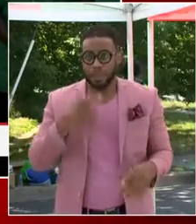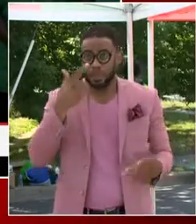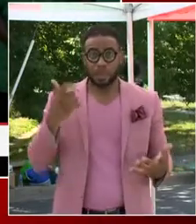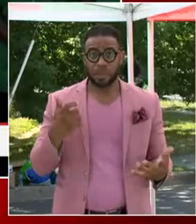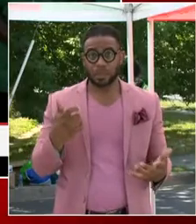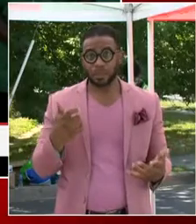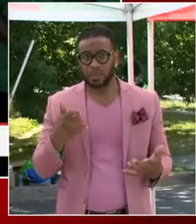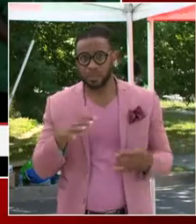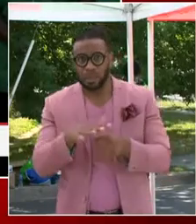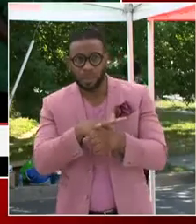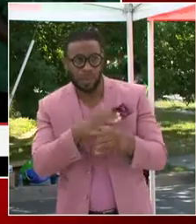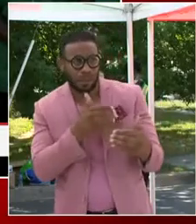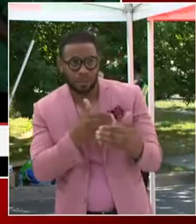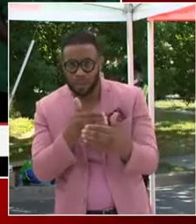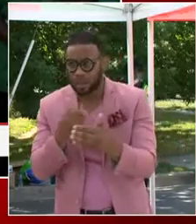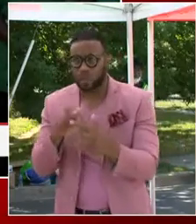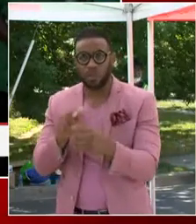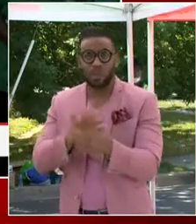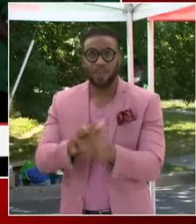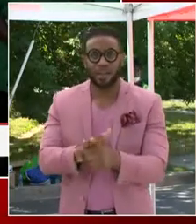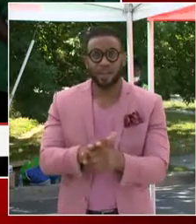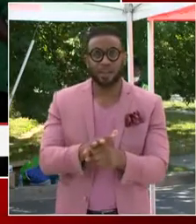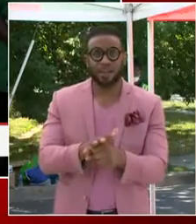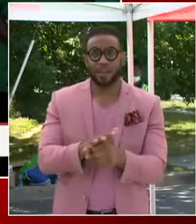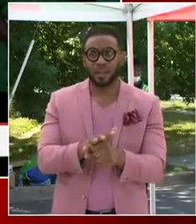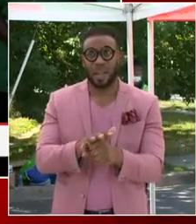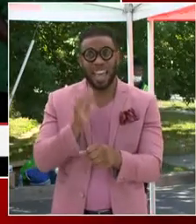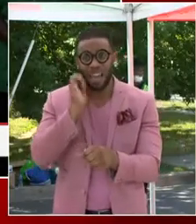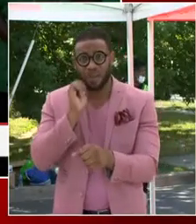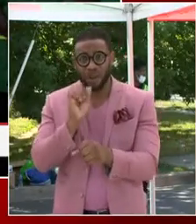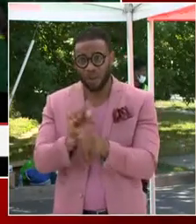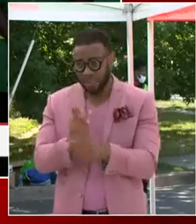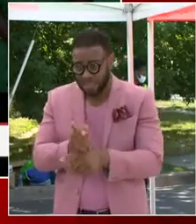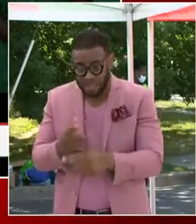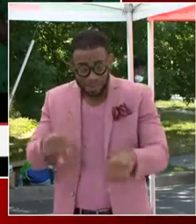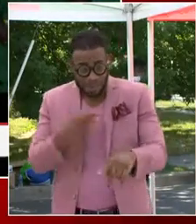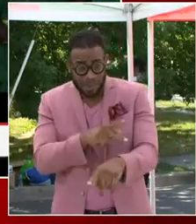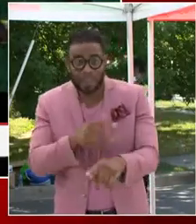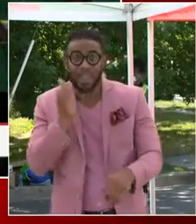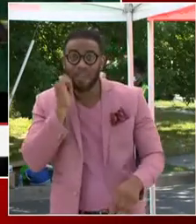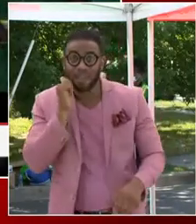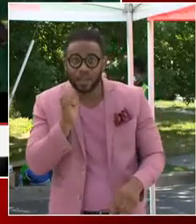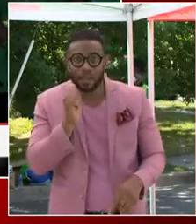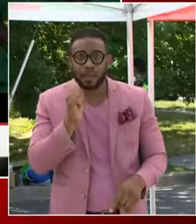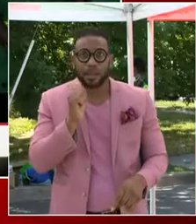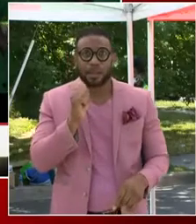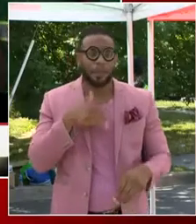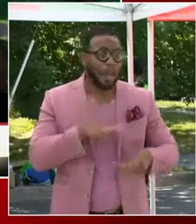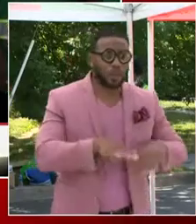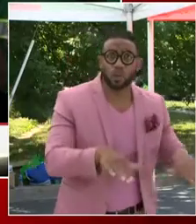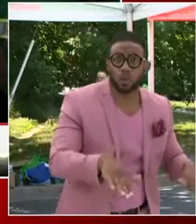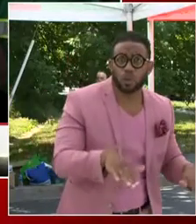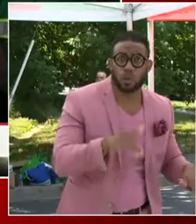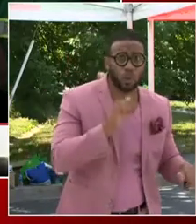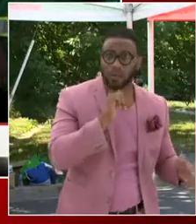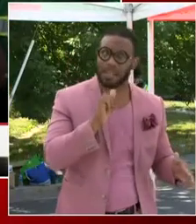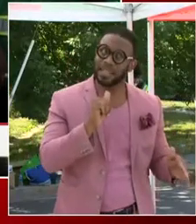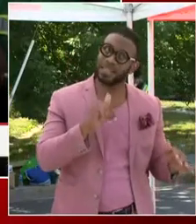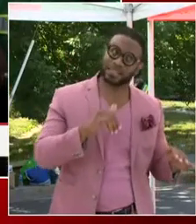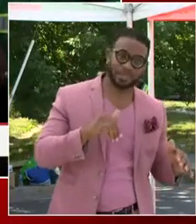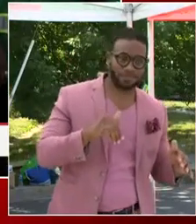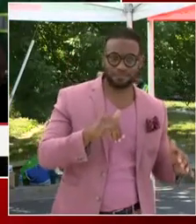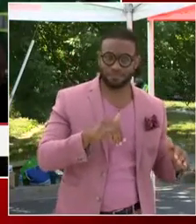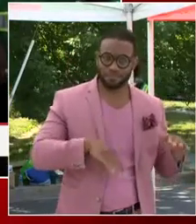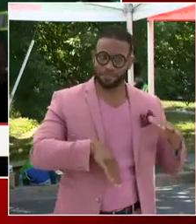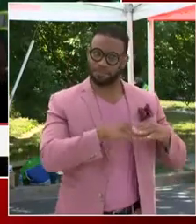of the proximity that I have to the virus, that I'm taking care of these patients every day, of my children who are not quite